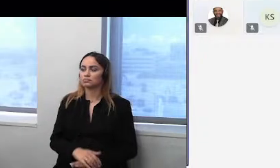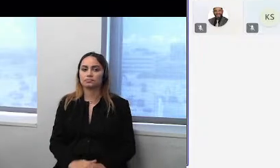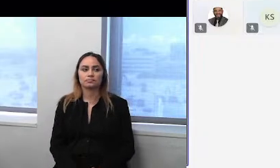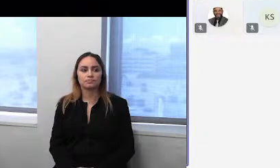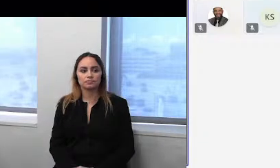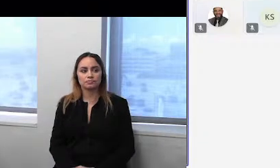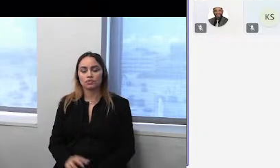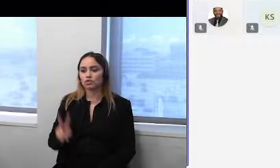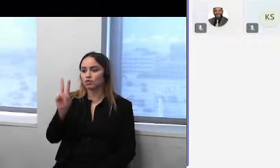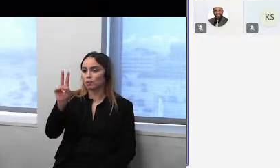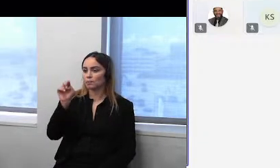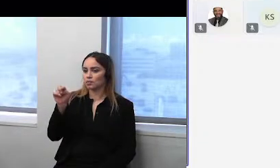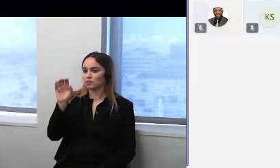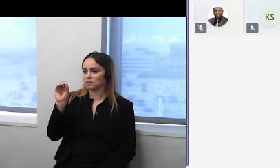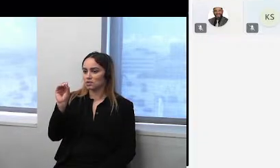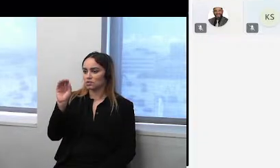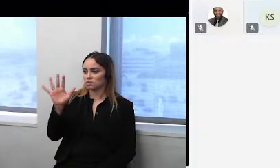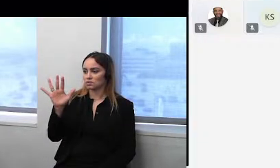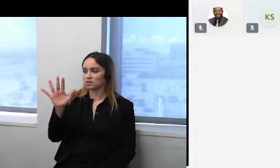2.05.